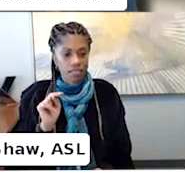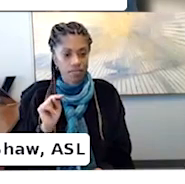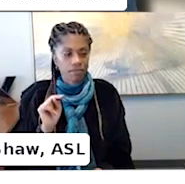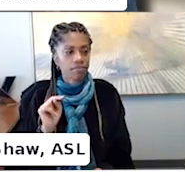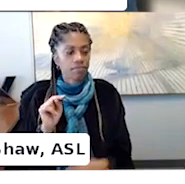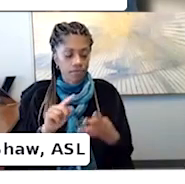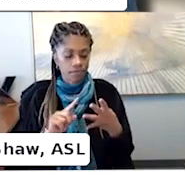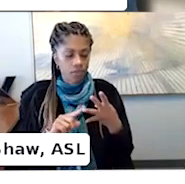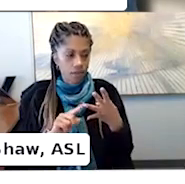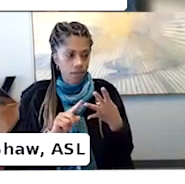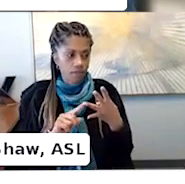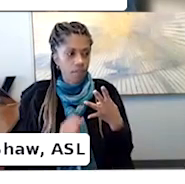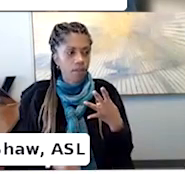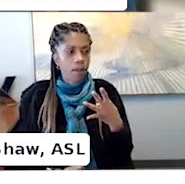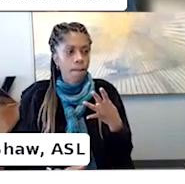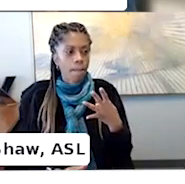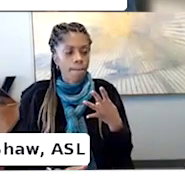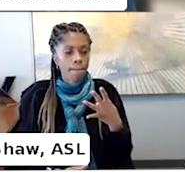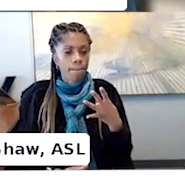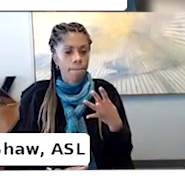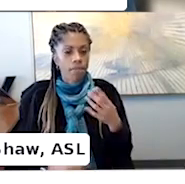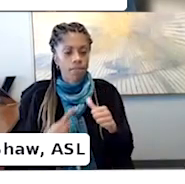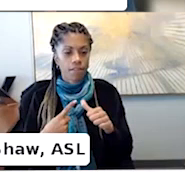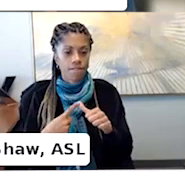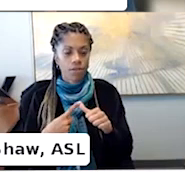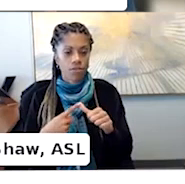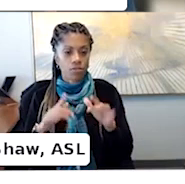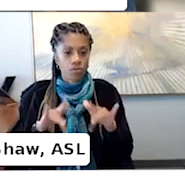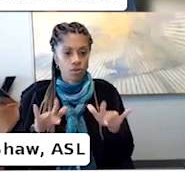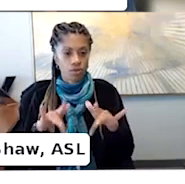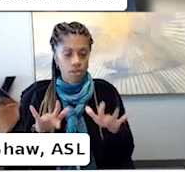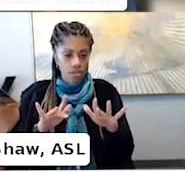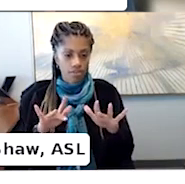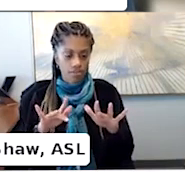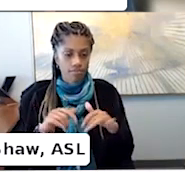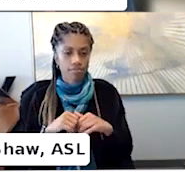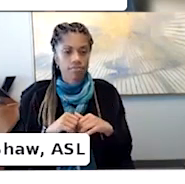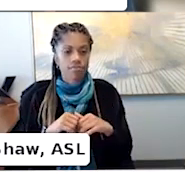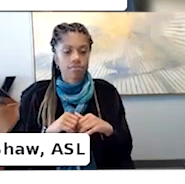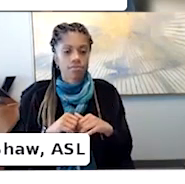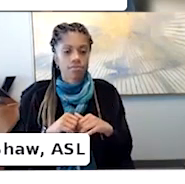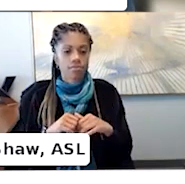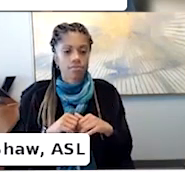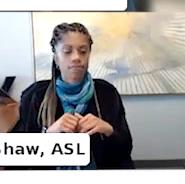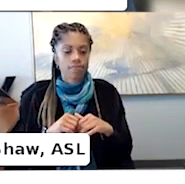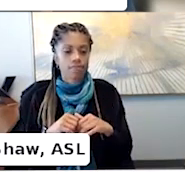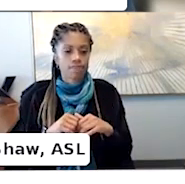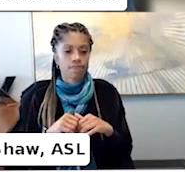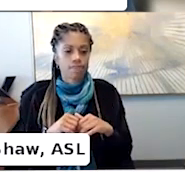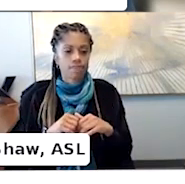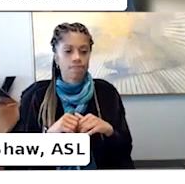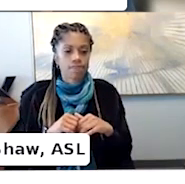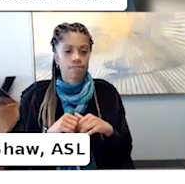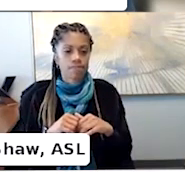practice number 3 is participant first reporting model. And so it's really important that at the center